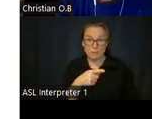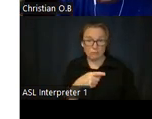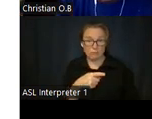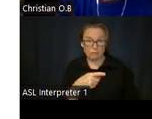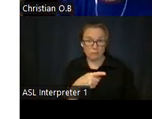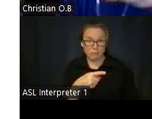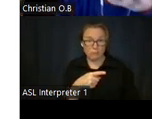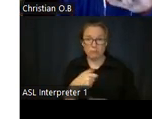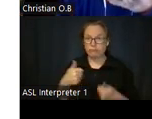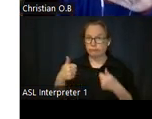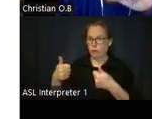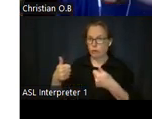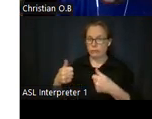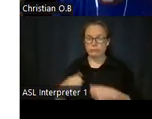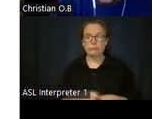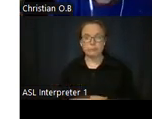That sounds great. Thank you.